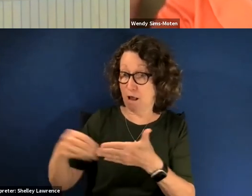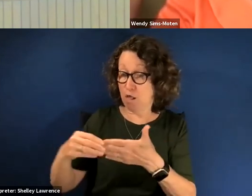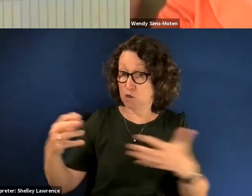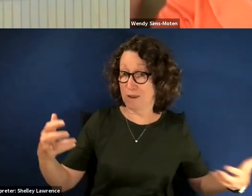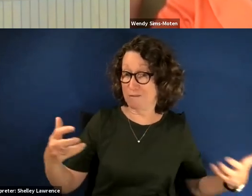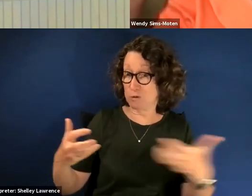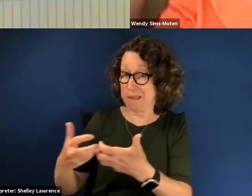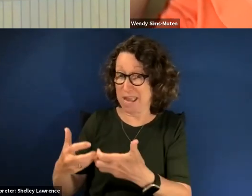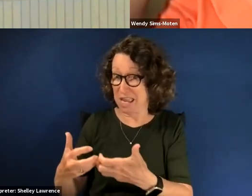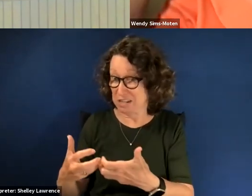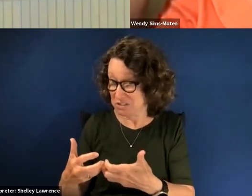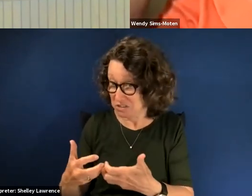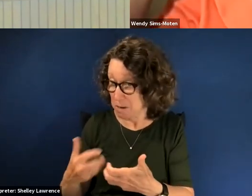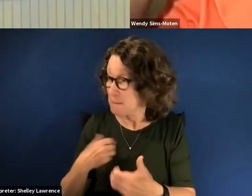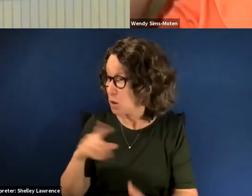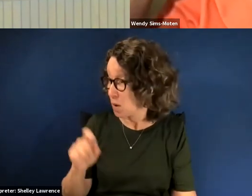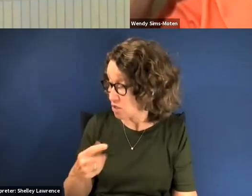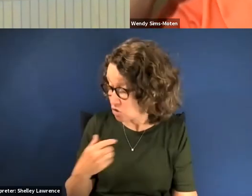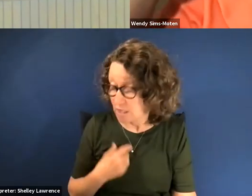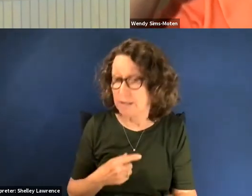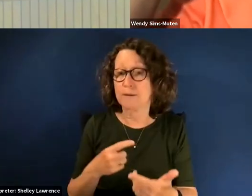didn't see that we did, but just a question.